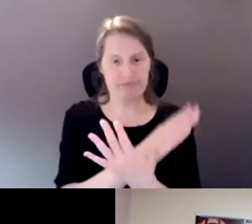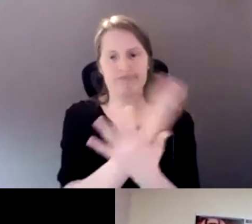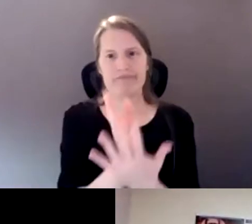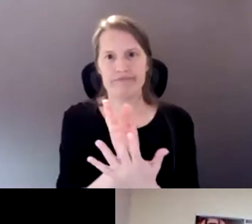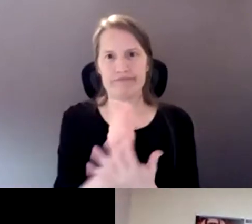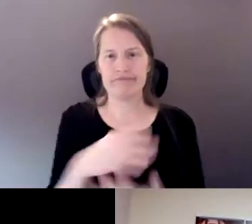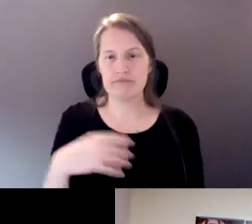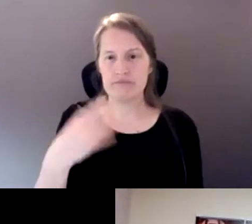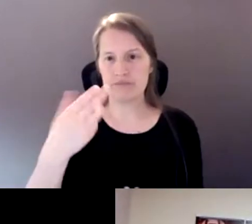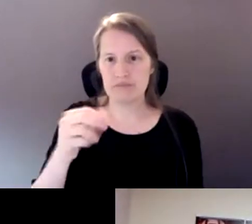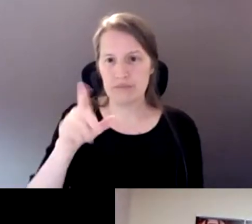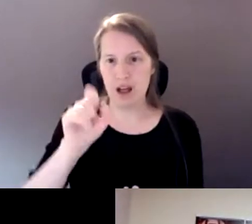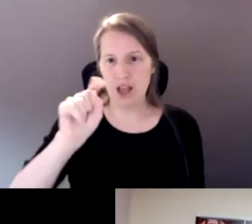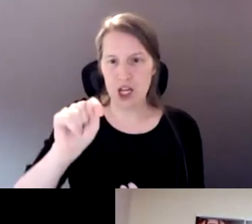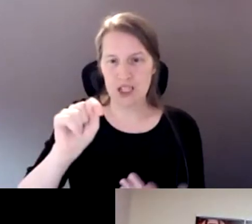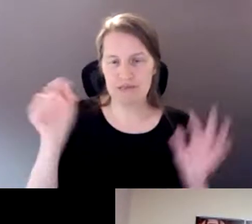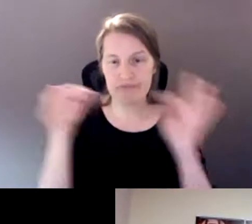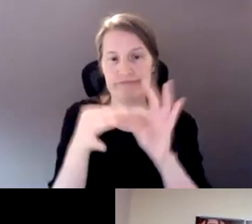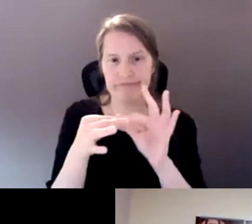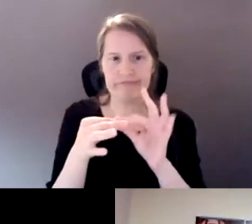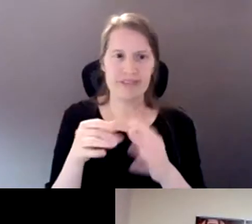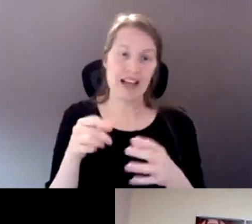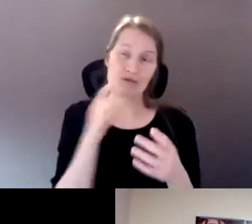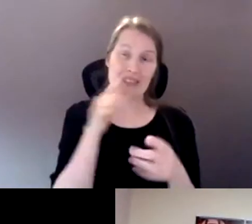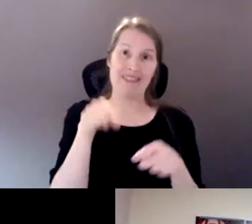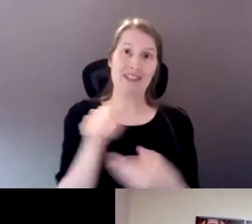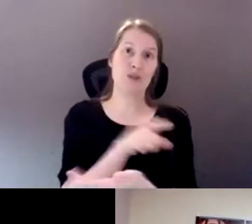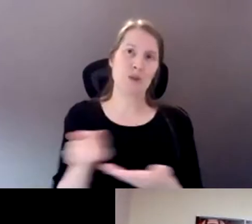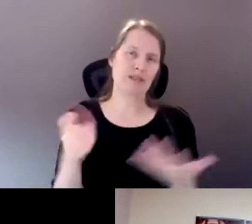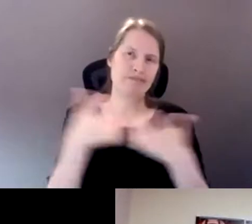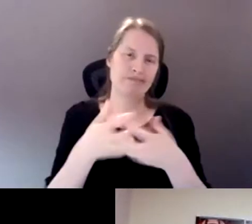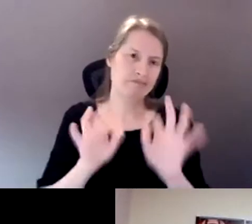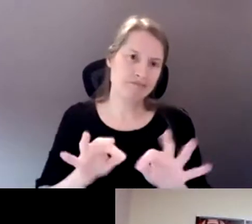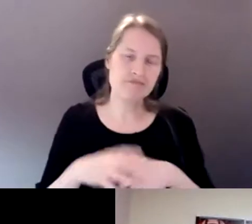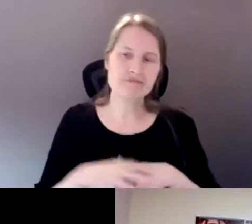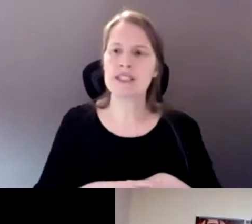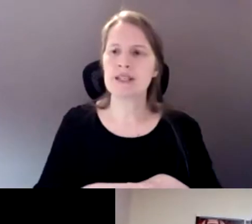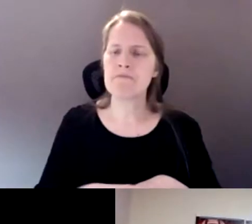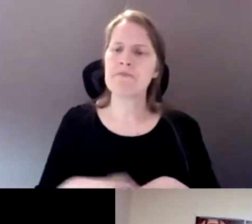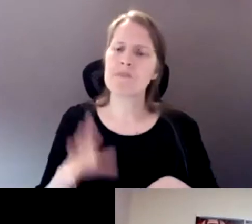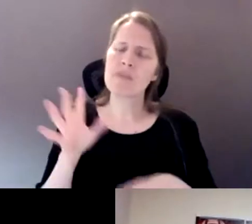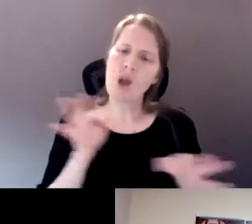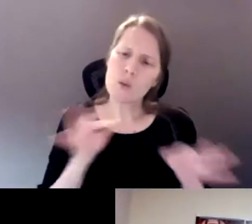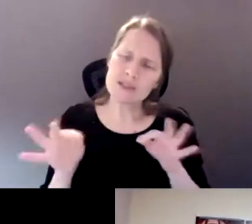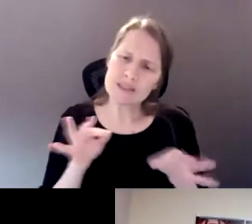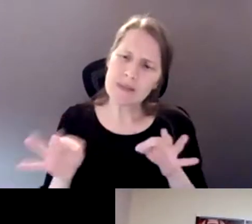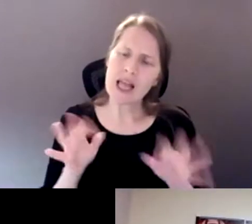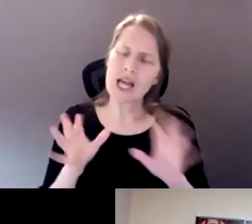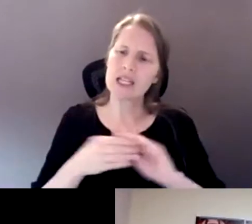works well with our week of programming. But I was explaining to the students